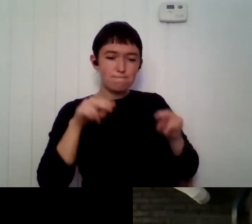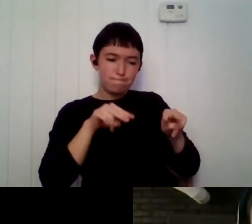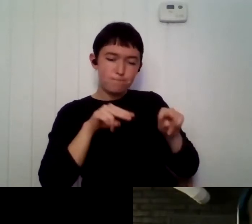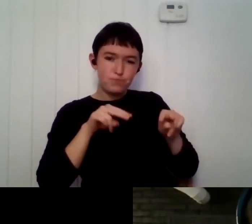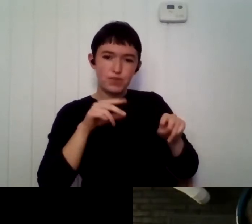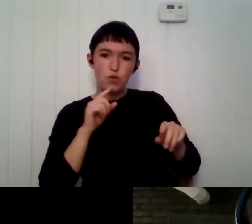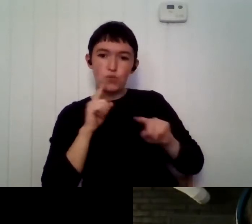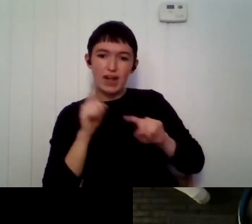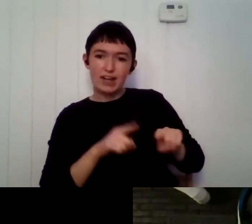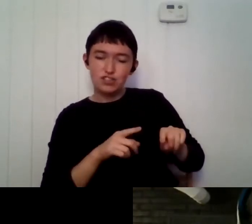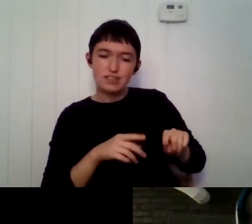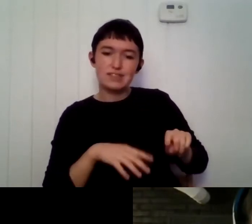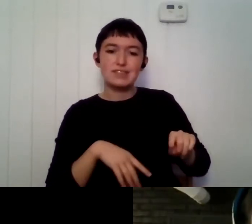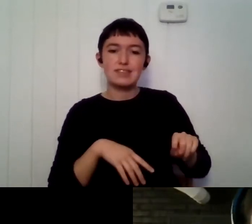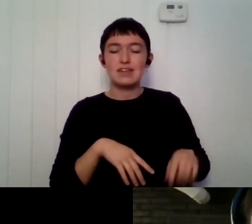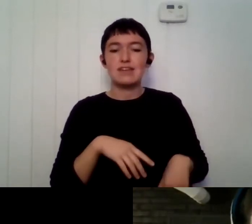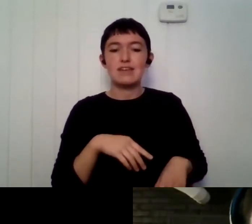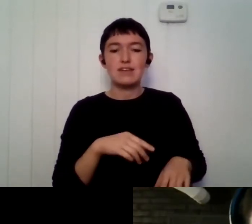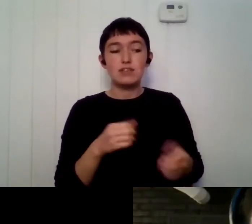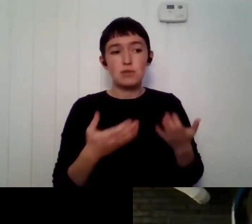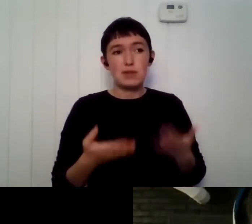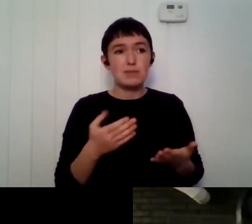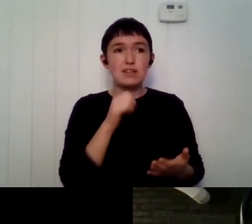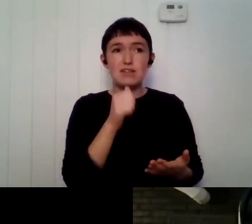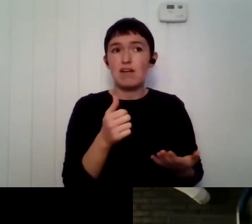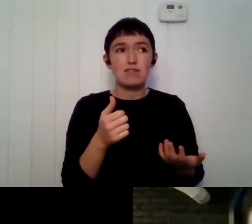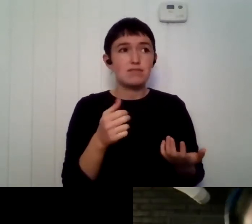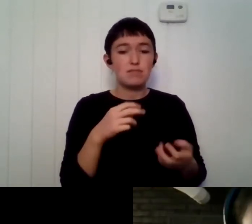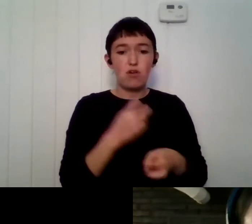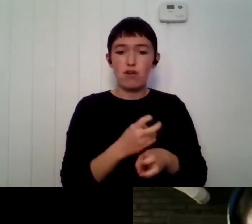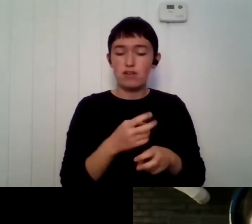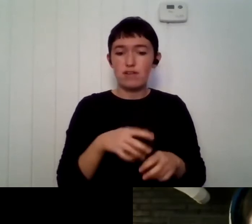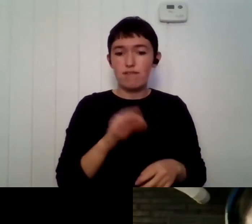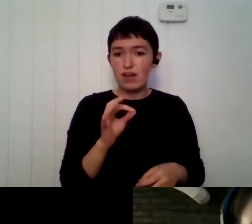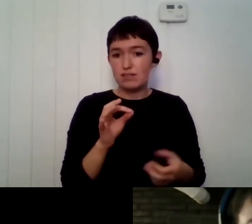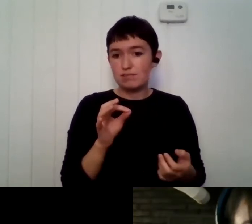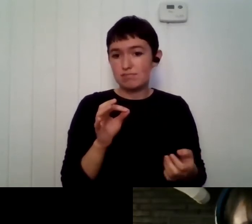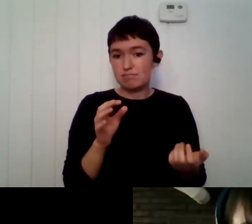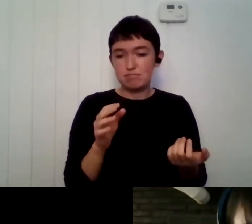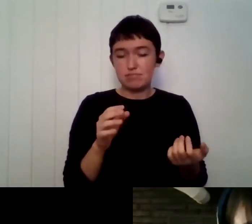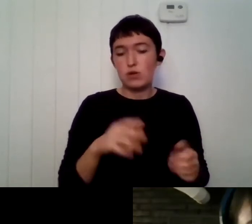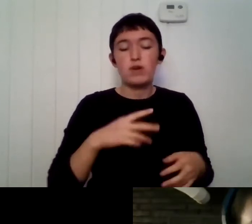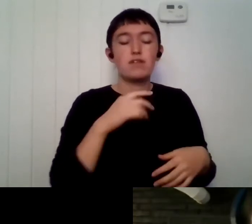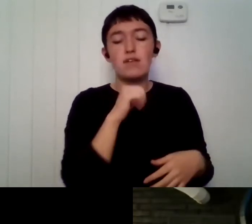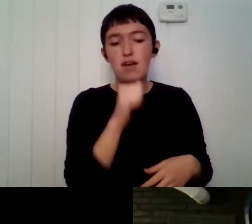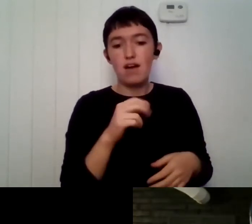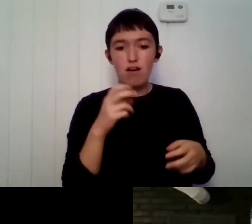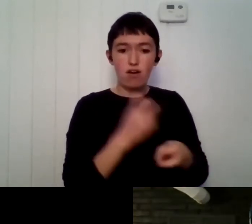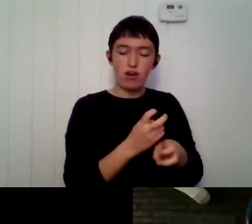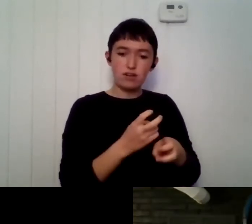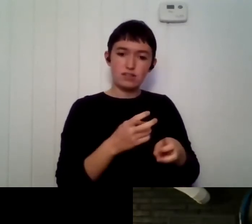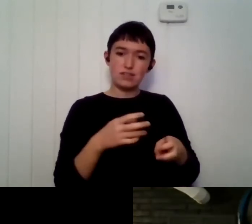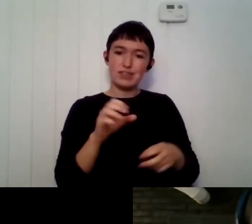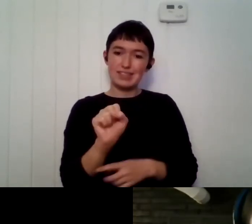then it might not be a problem at all to generate, to synthesize all of those molecules. But if you start to require more